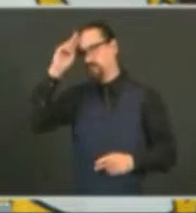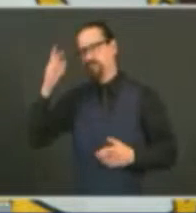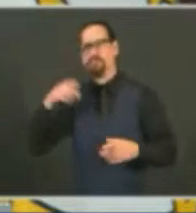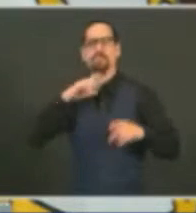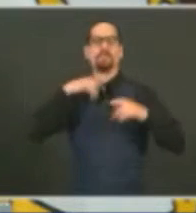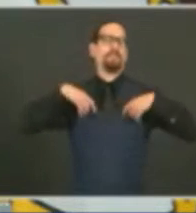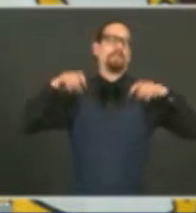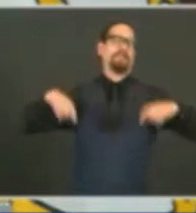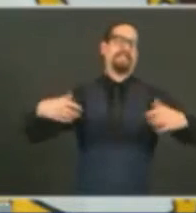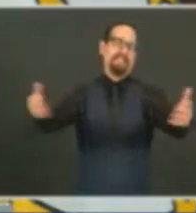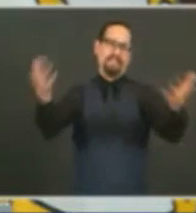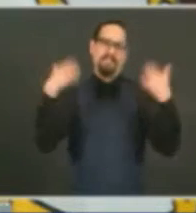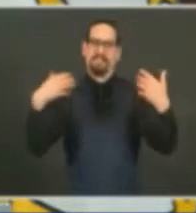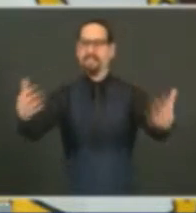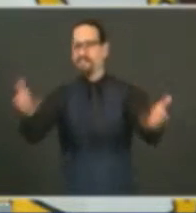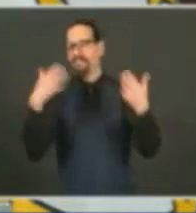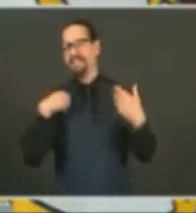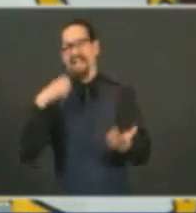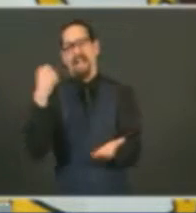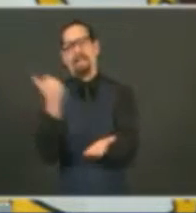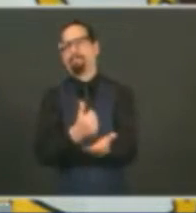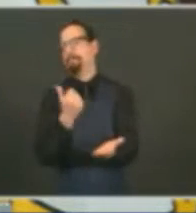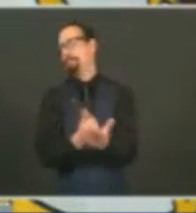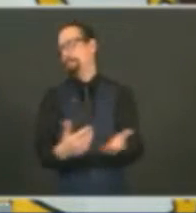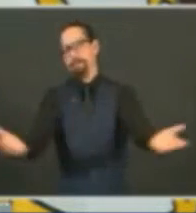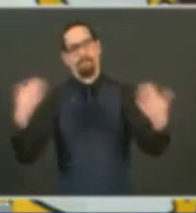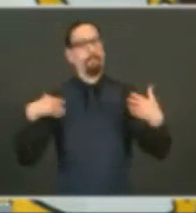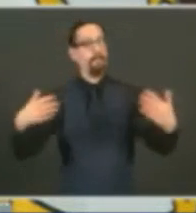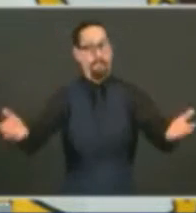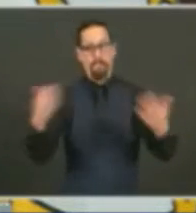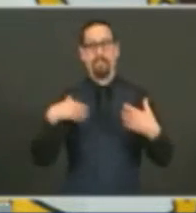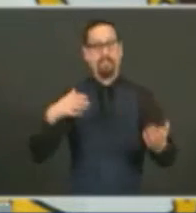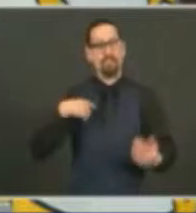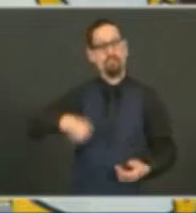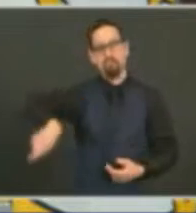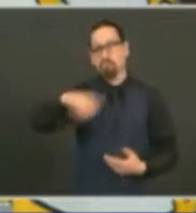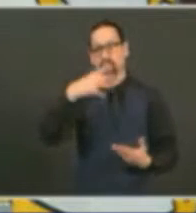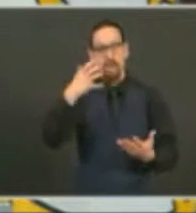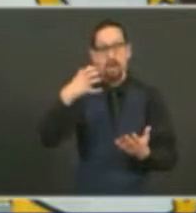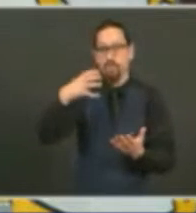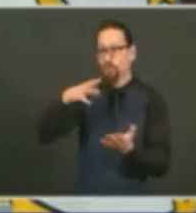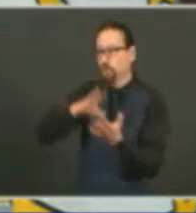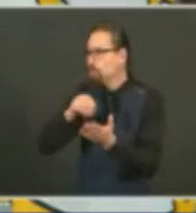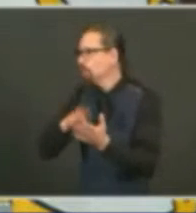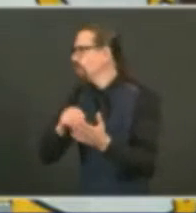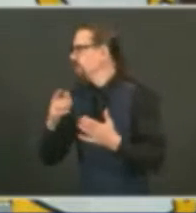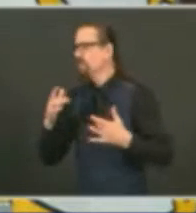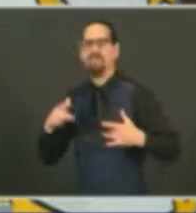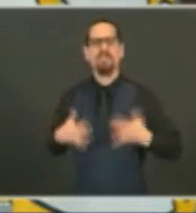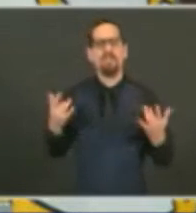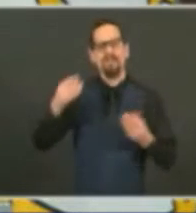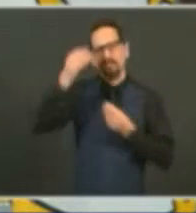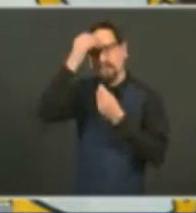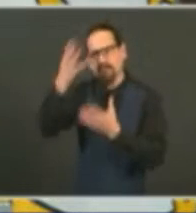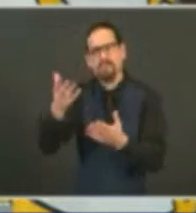Island. You can learn more about immediately available positions at the website